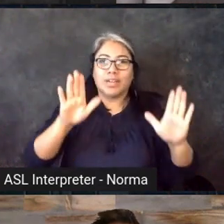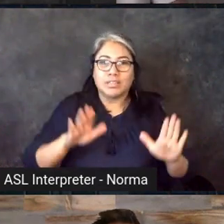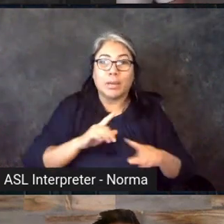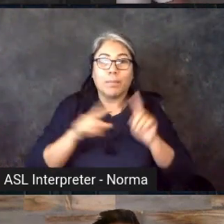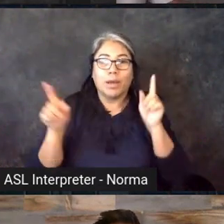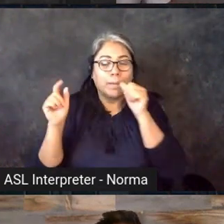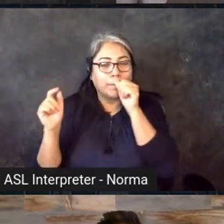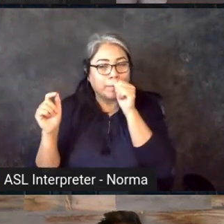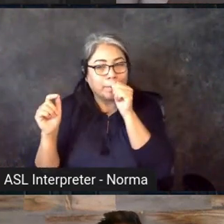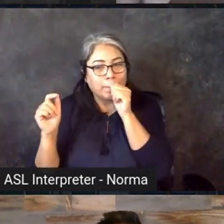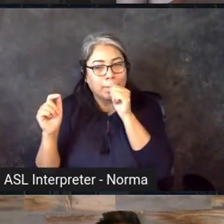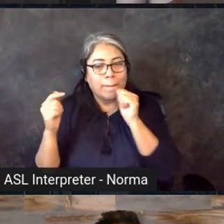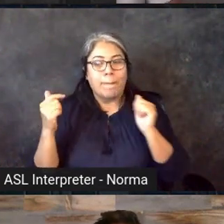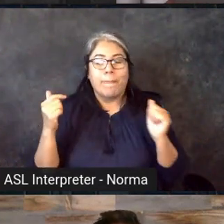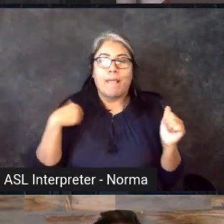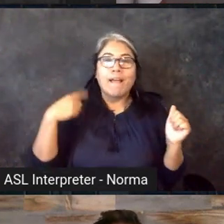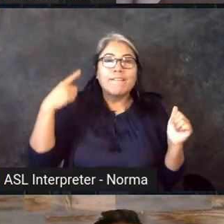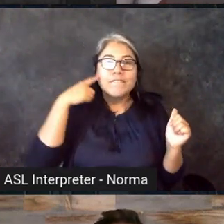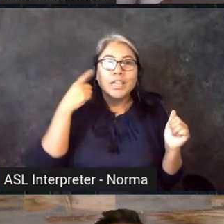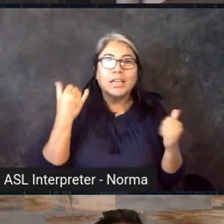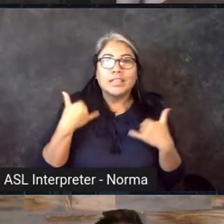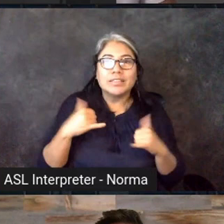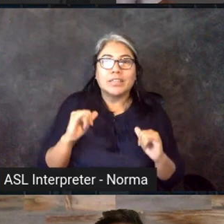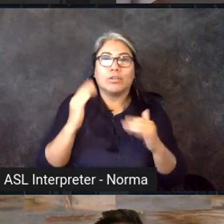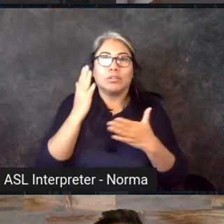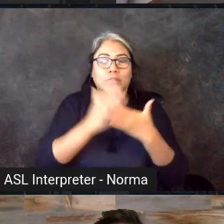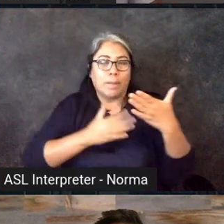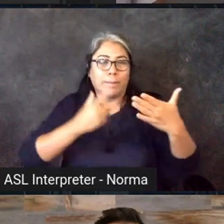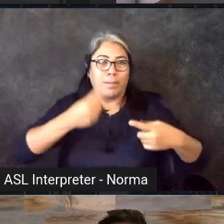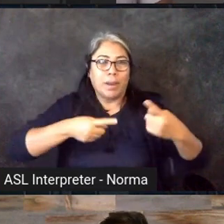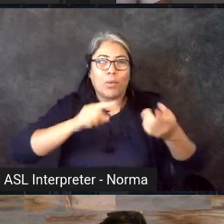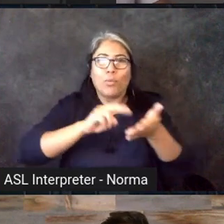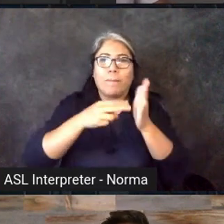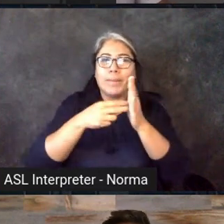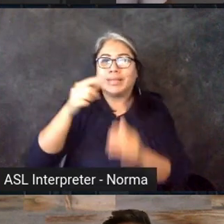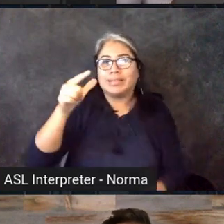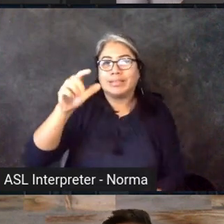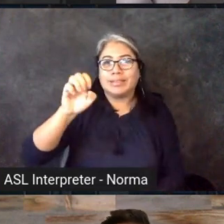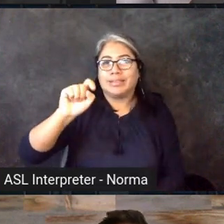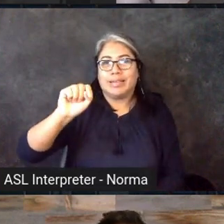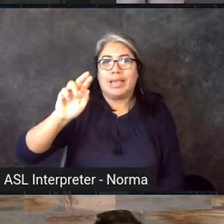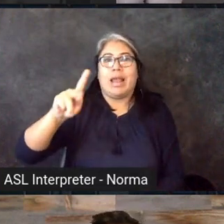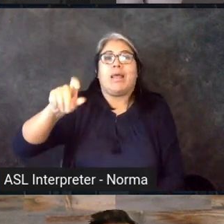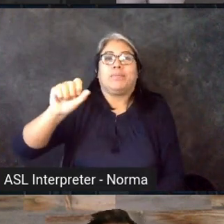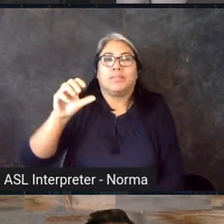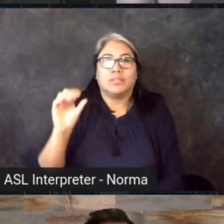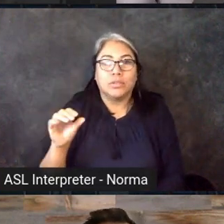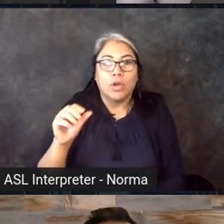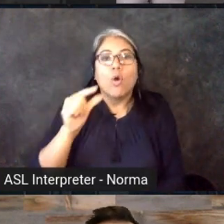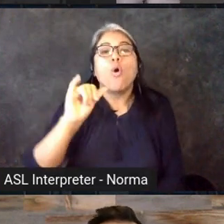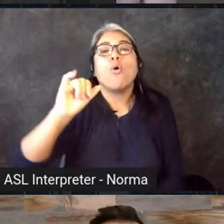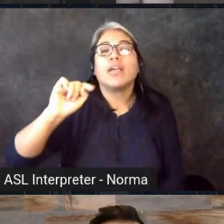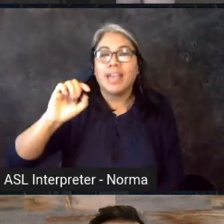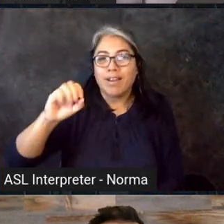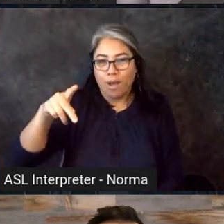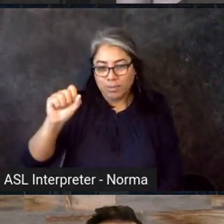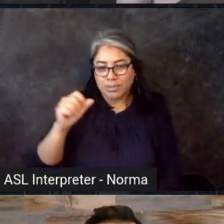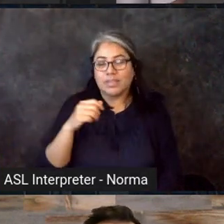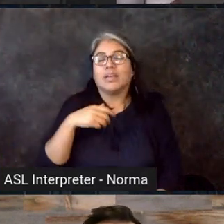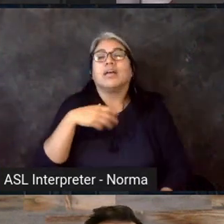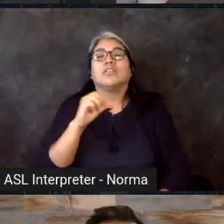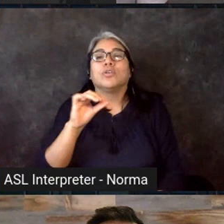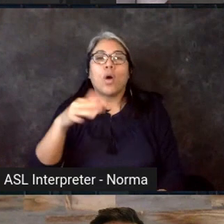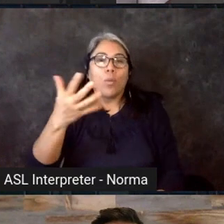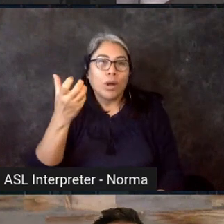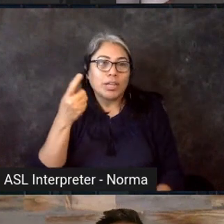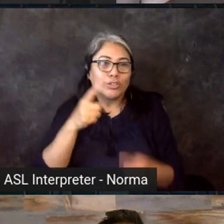there's still some debate as to what GitOps is really all about, and that's kind of what I wanted to start